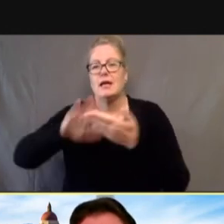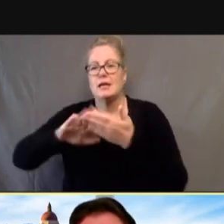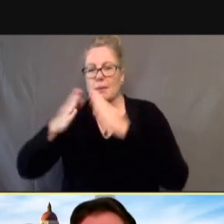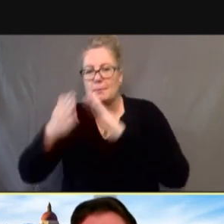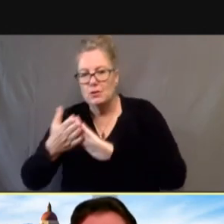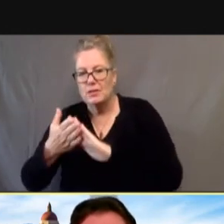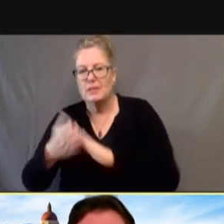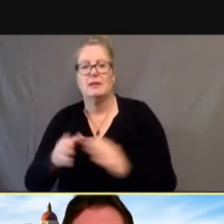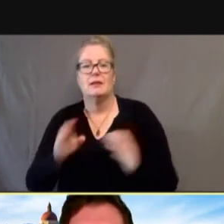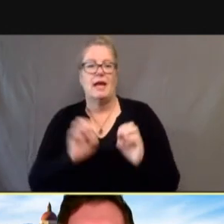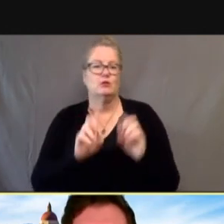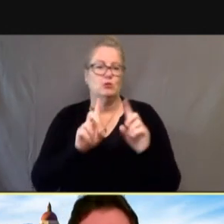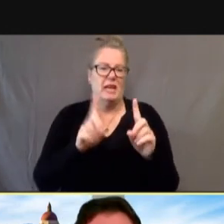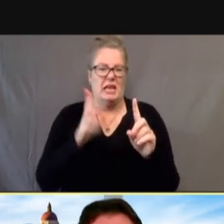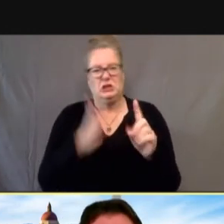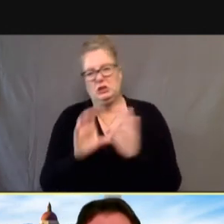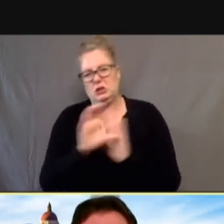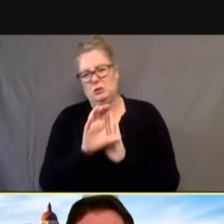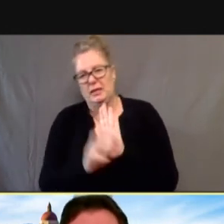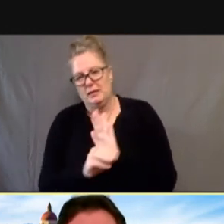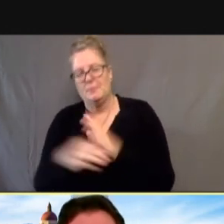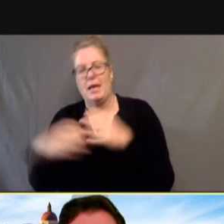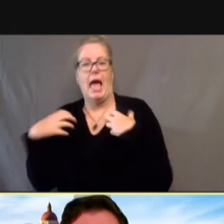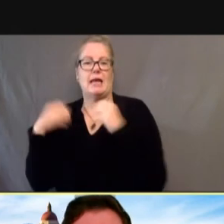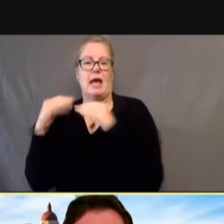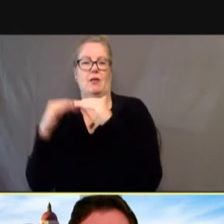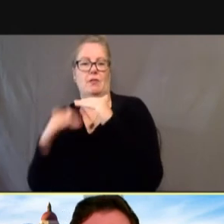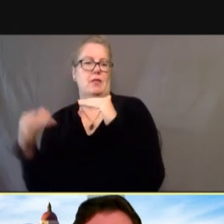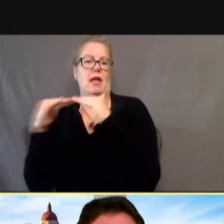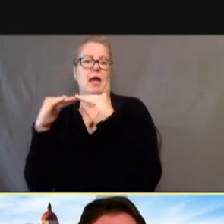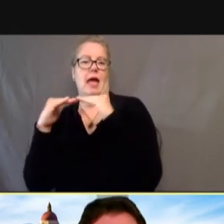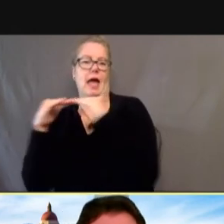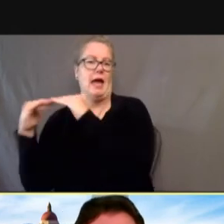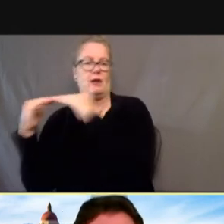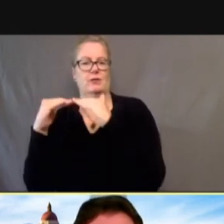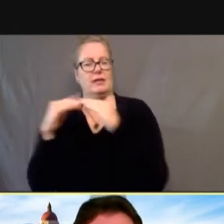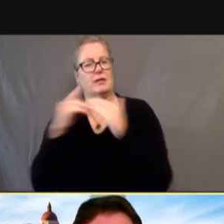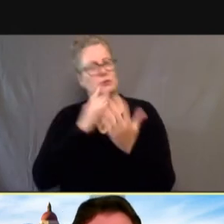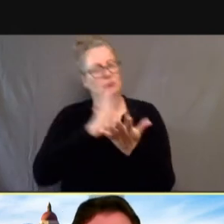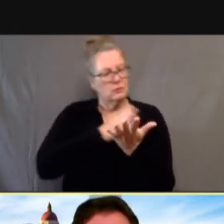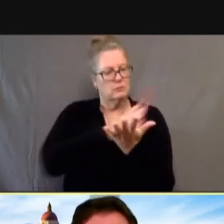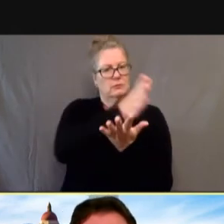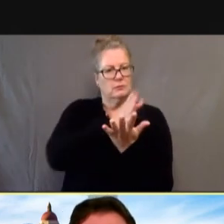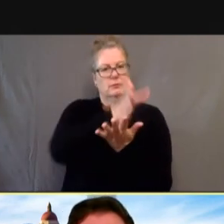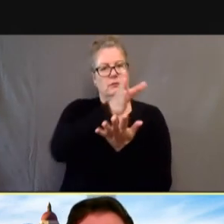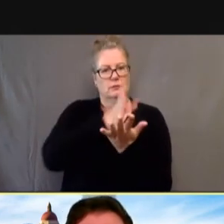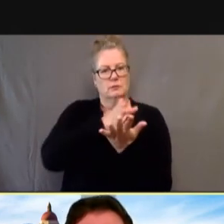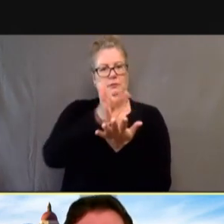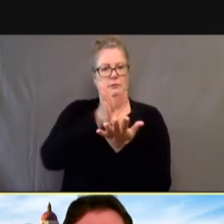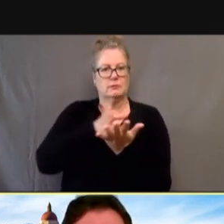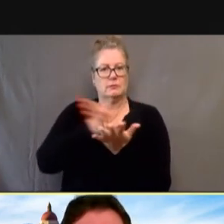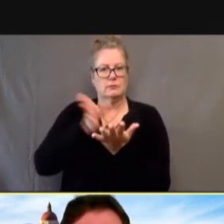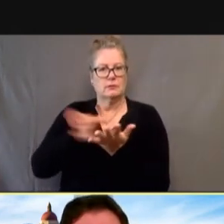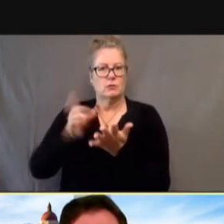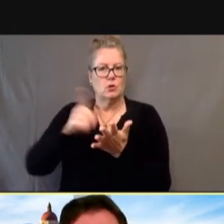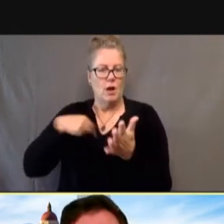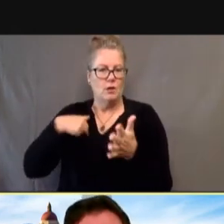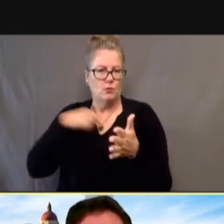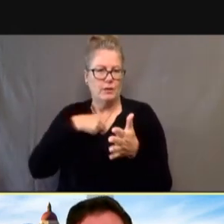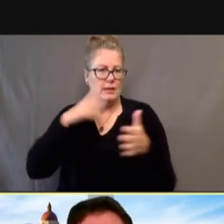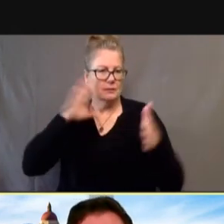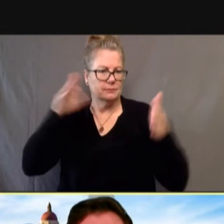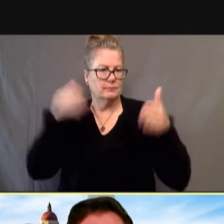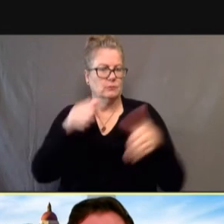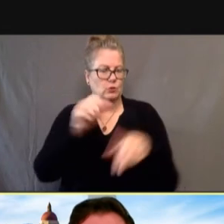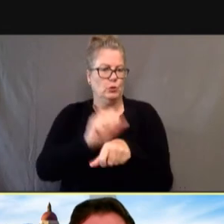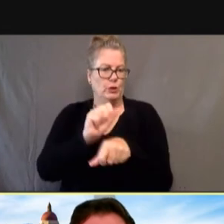education/curriculum, and health equity as major buckets or categories of things that we are working on. And so our strategy